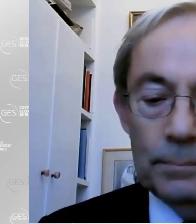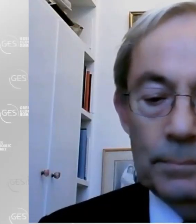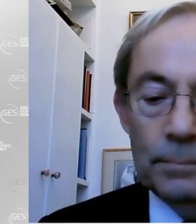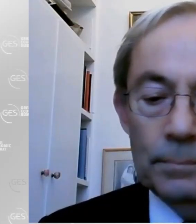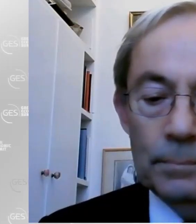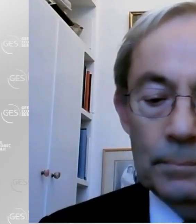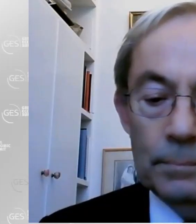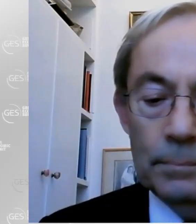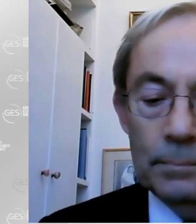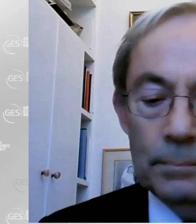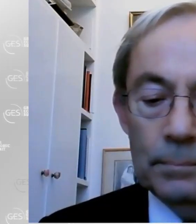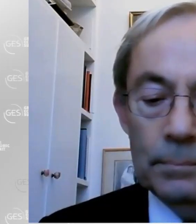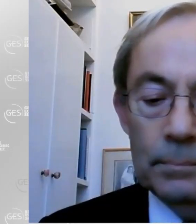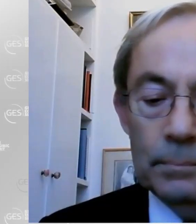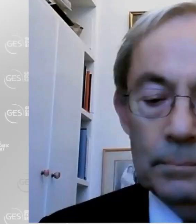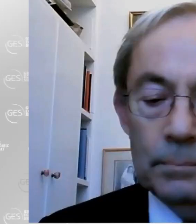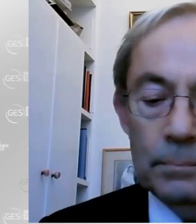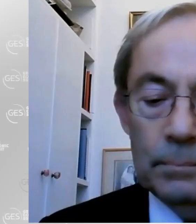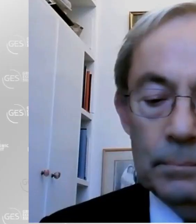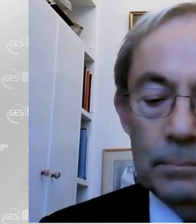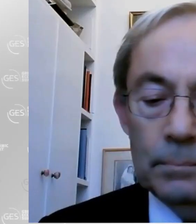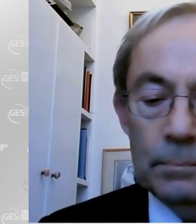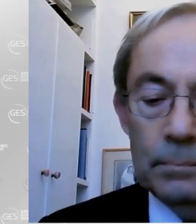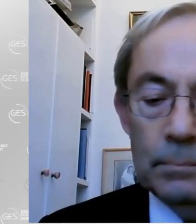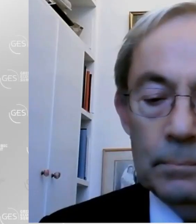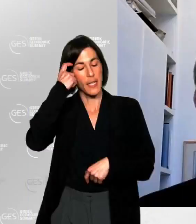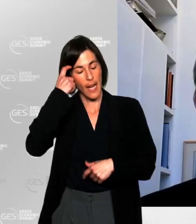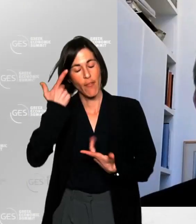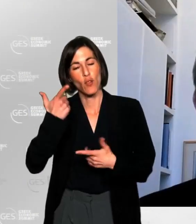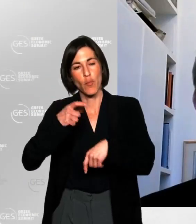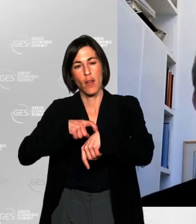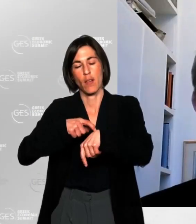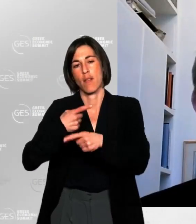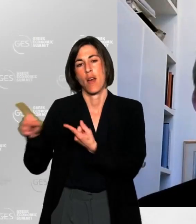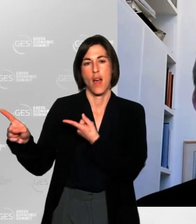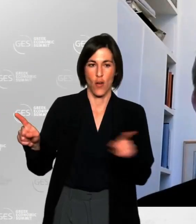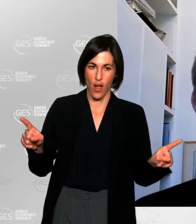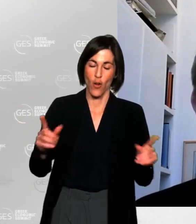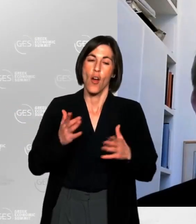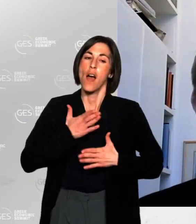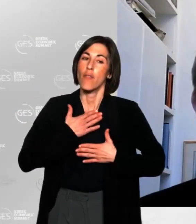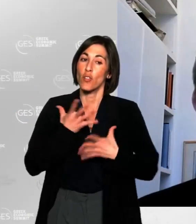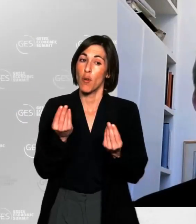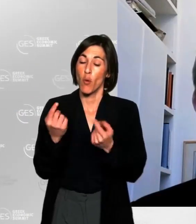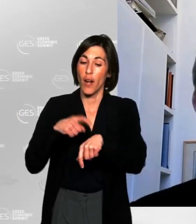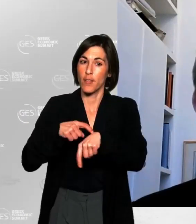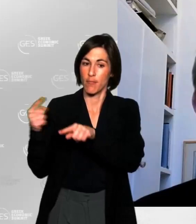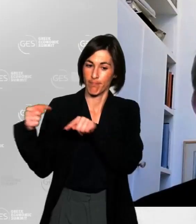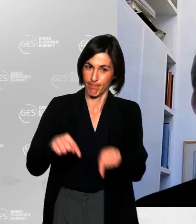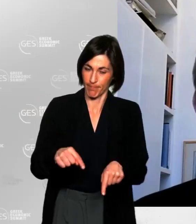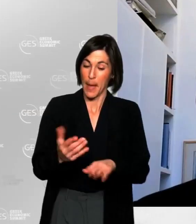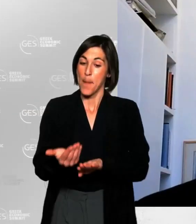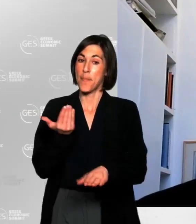are following us today. Before introducing our esteemed guest, allow me a very short